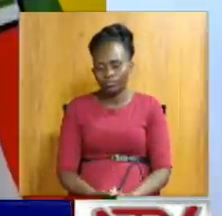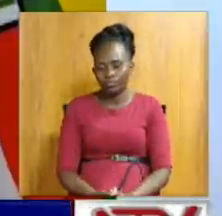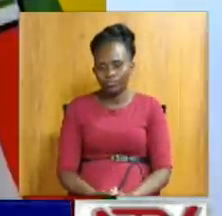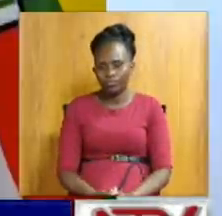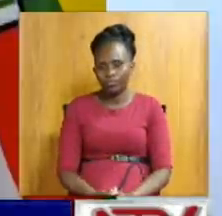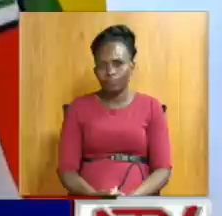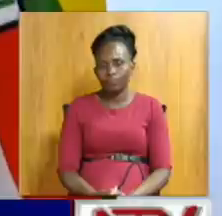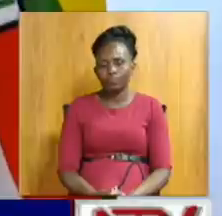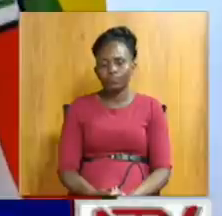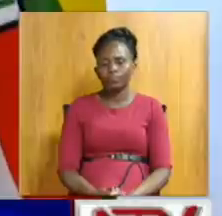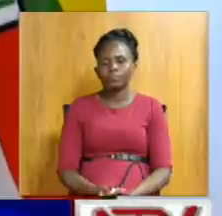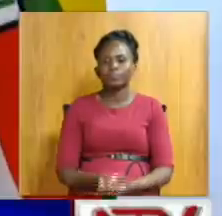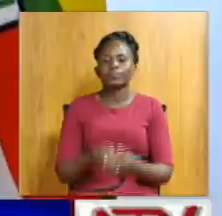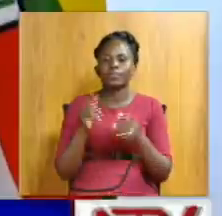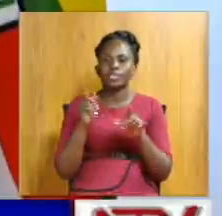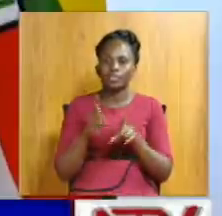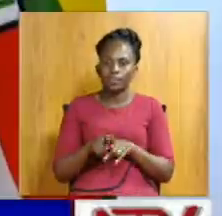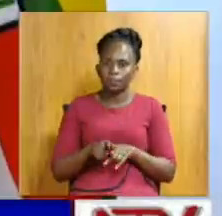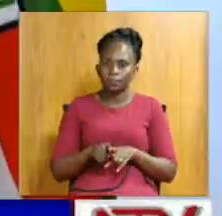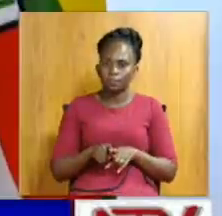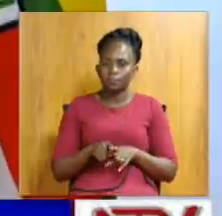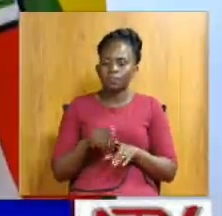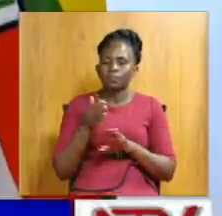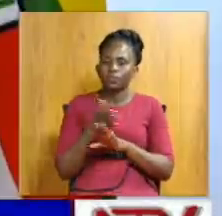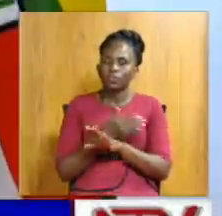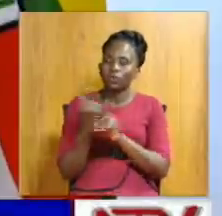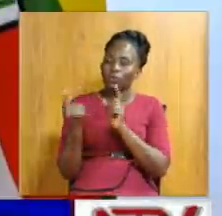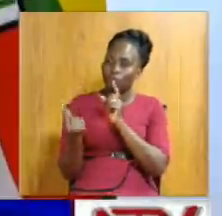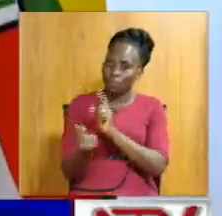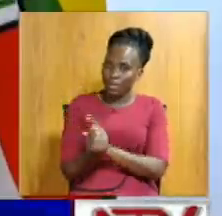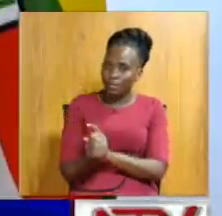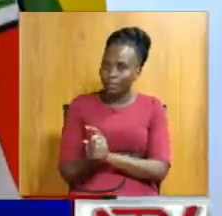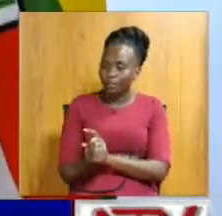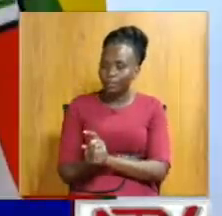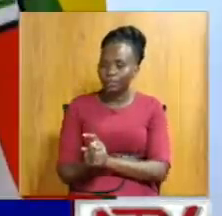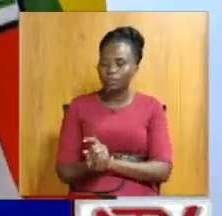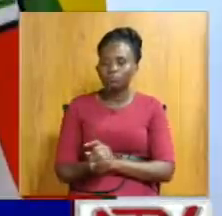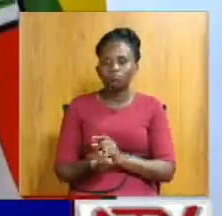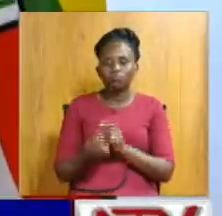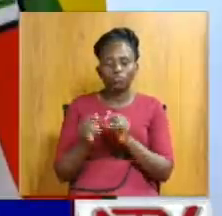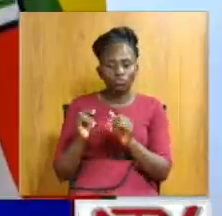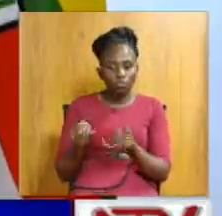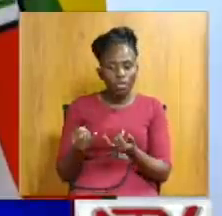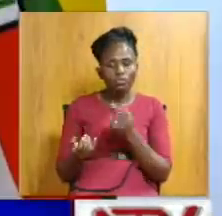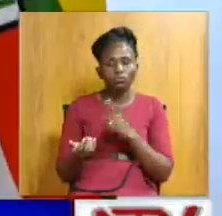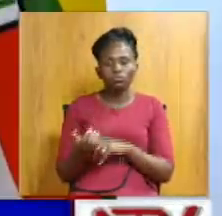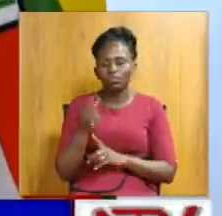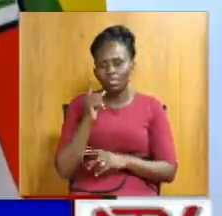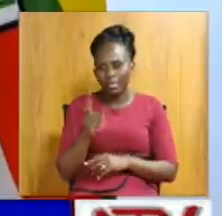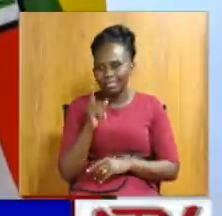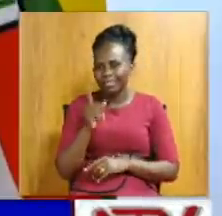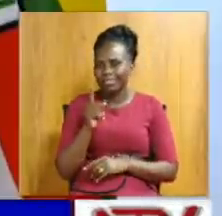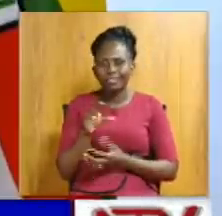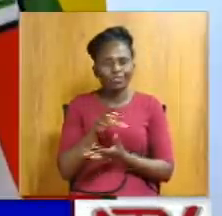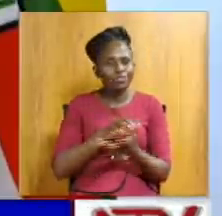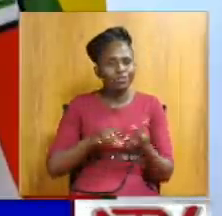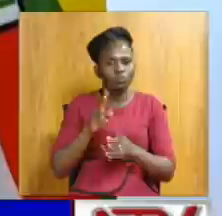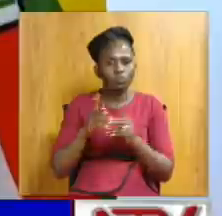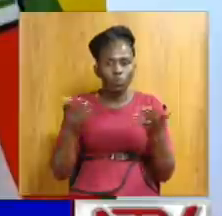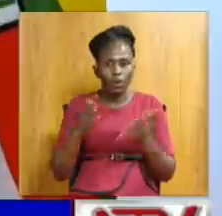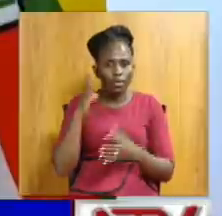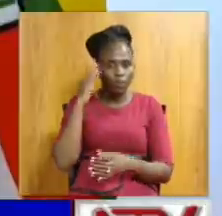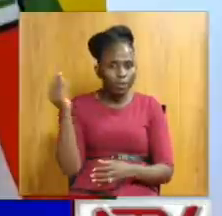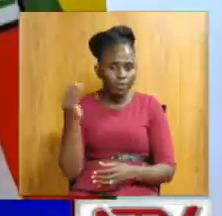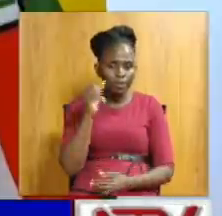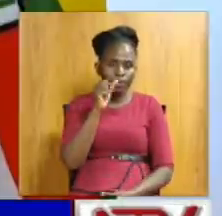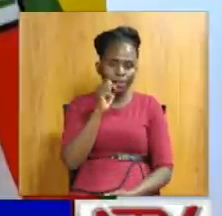We had, of course, met before such sick-minded, confused people in Somalia and